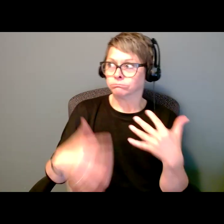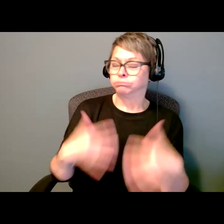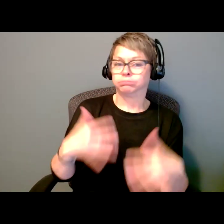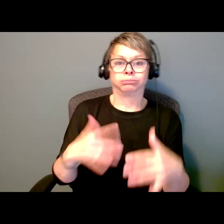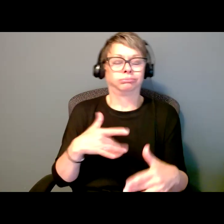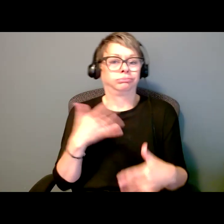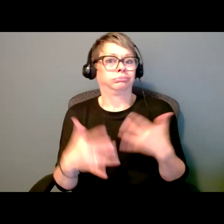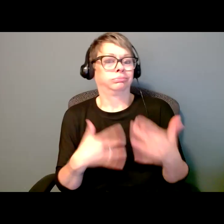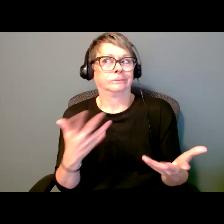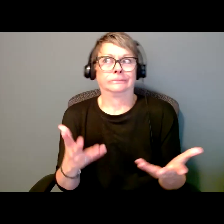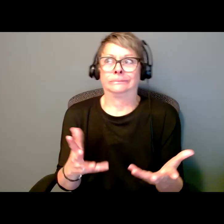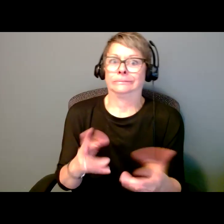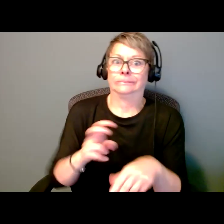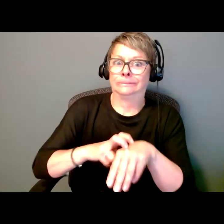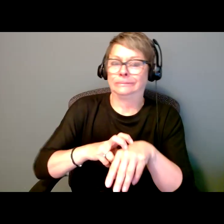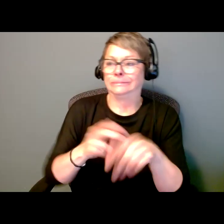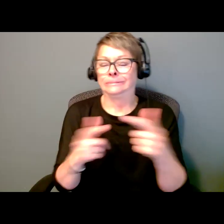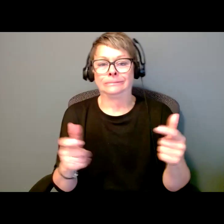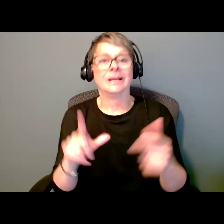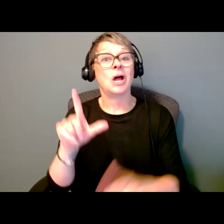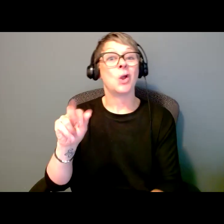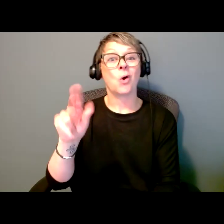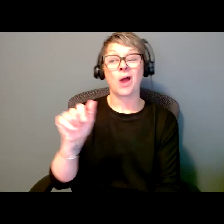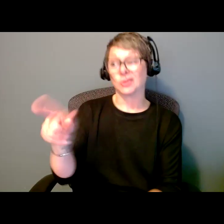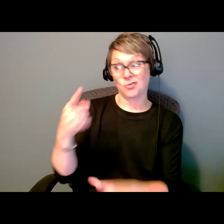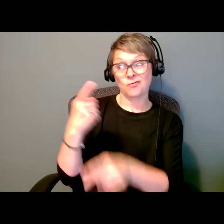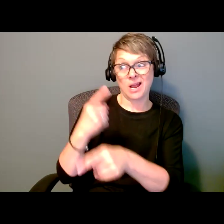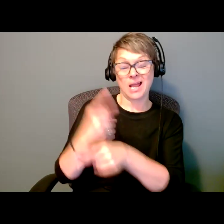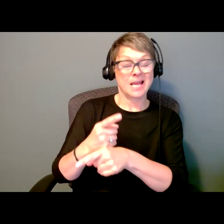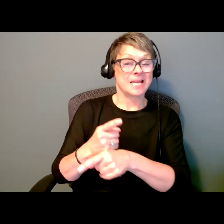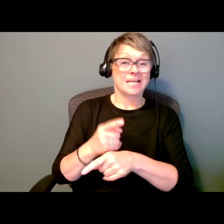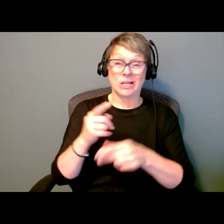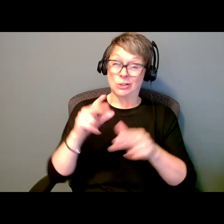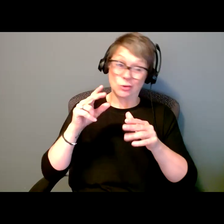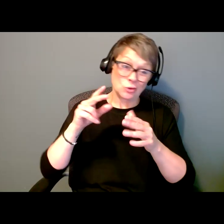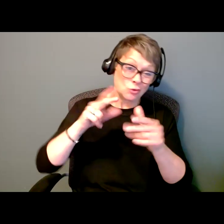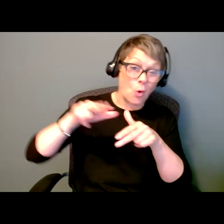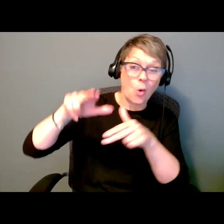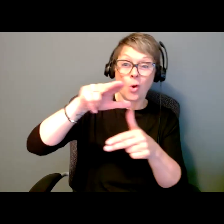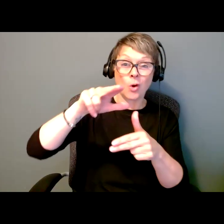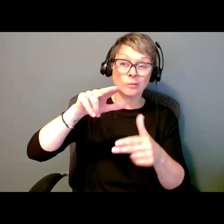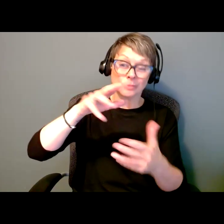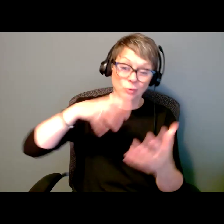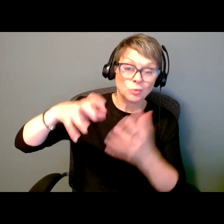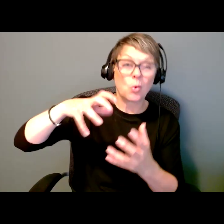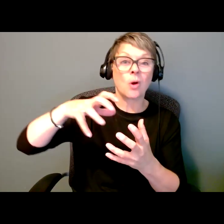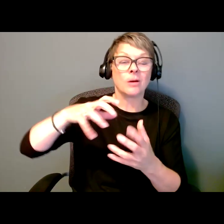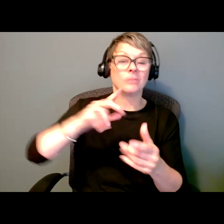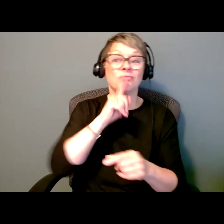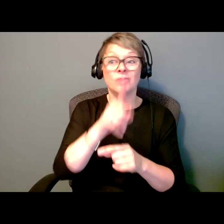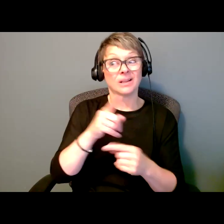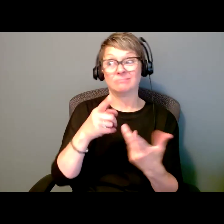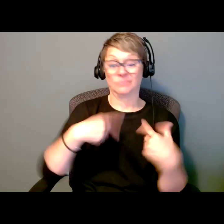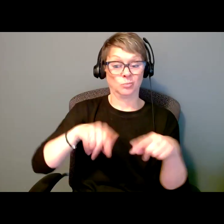as Laura pointed out, somehow, pushing through in a storm is a bit in our DNA for people in the sector.